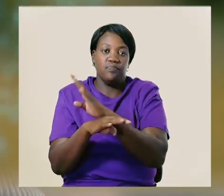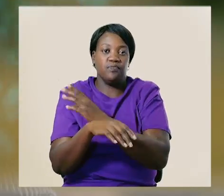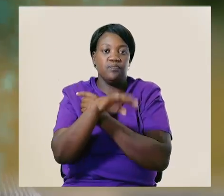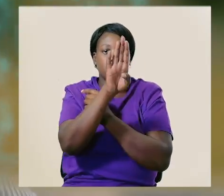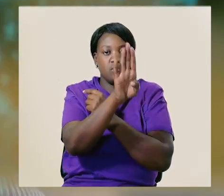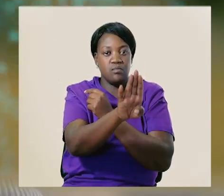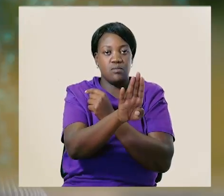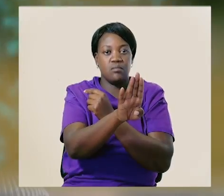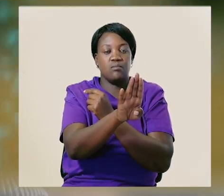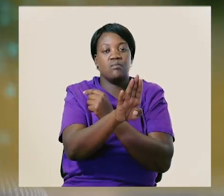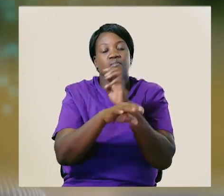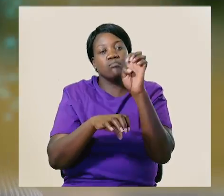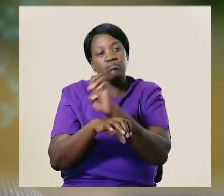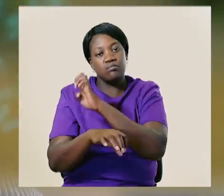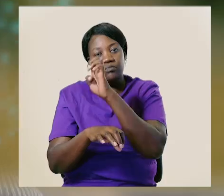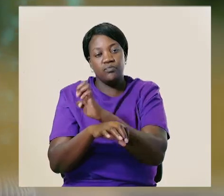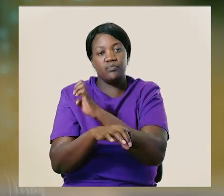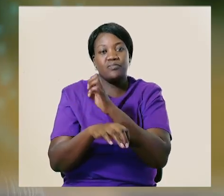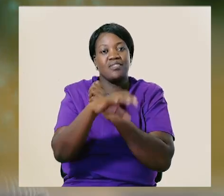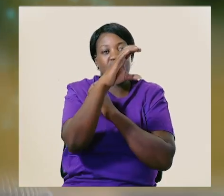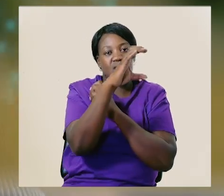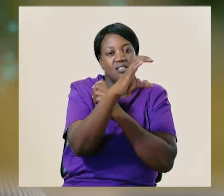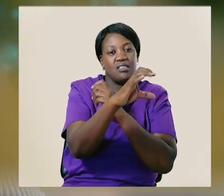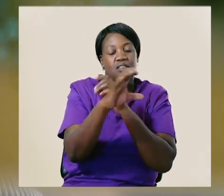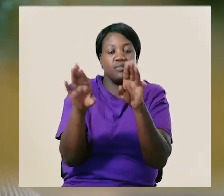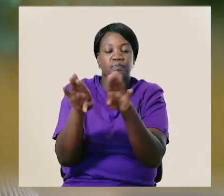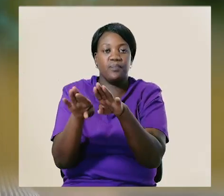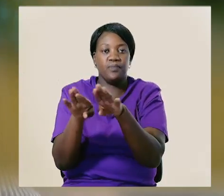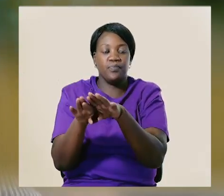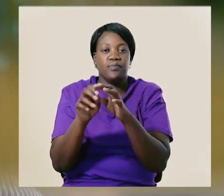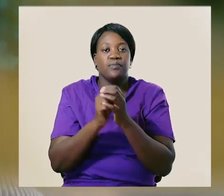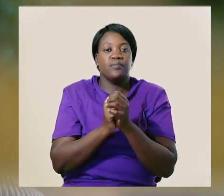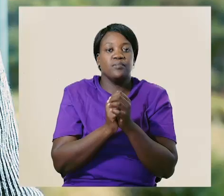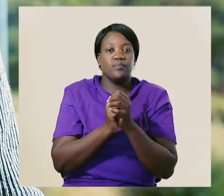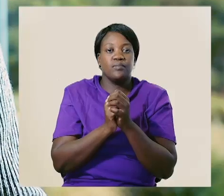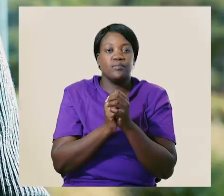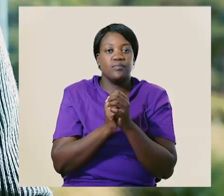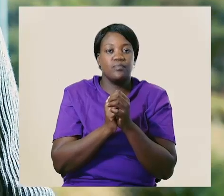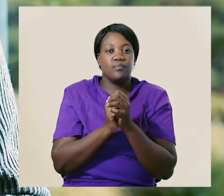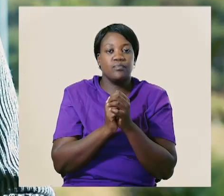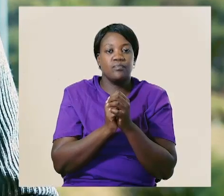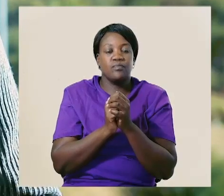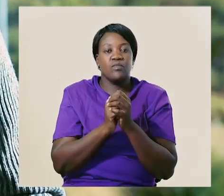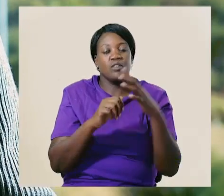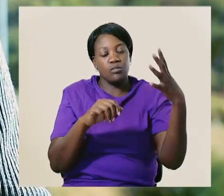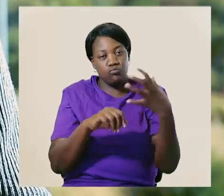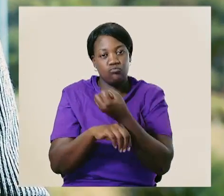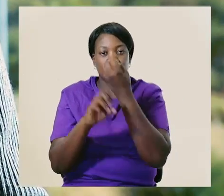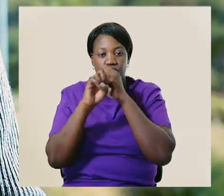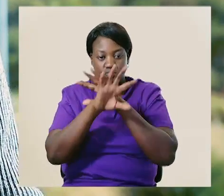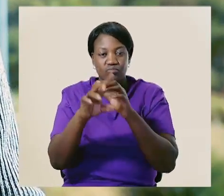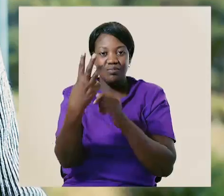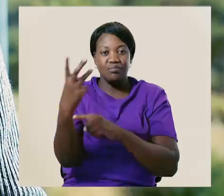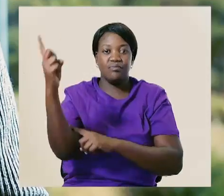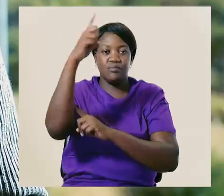enterprise, B, entrepreneurship, or C, production. The winner will be announced within